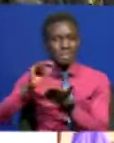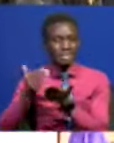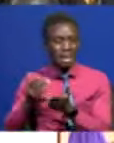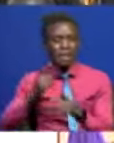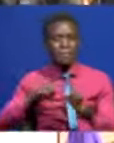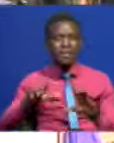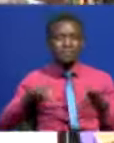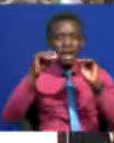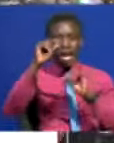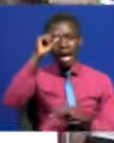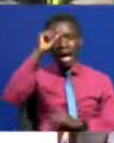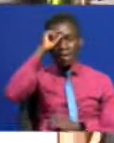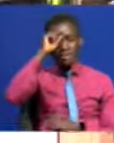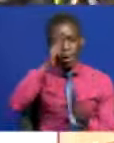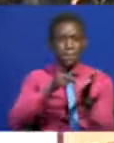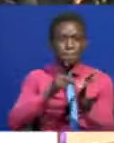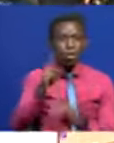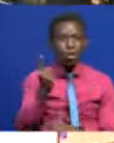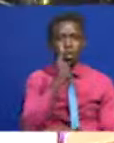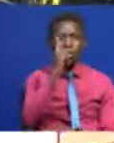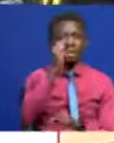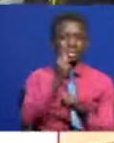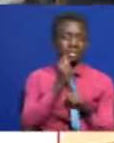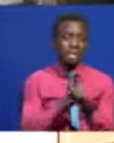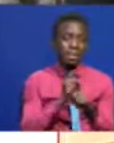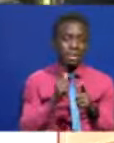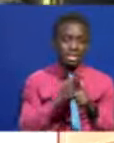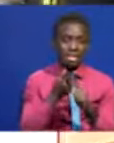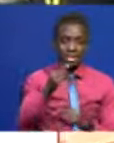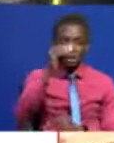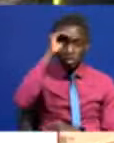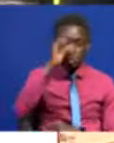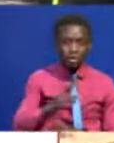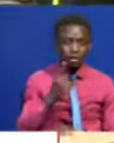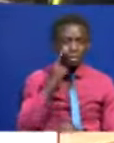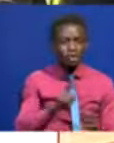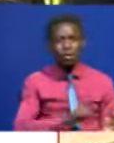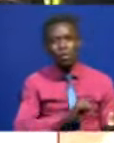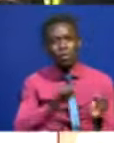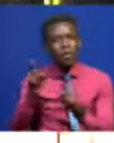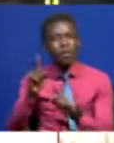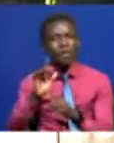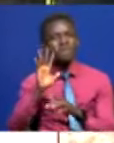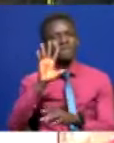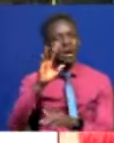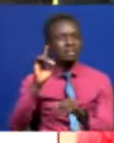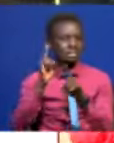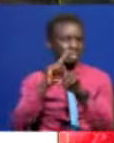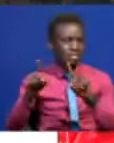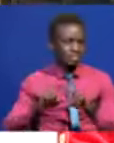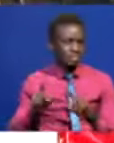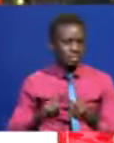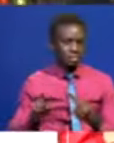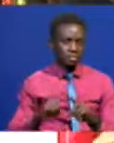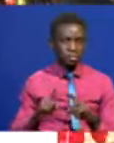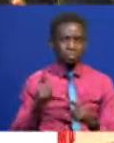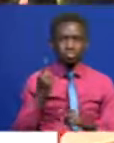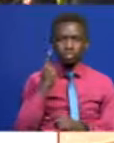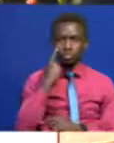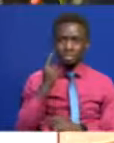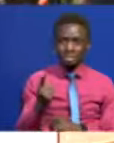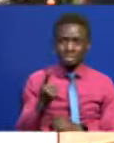for only one semester. And then these students is going for like 5 semesters. So you find out of 4 semesters, they are not paid. They